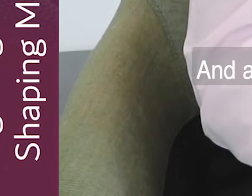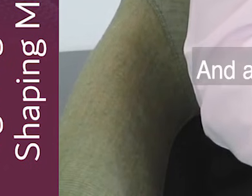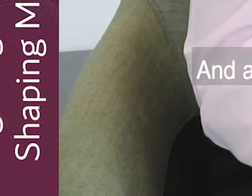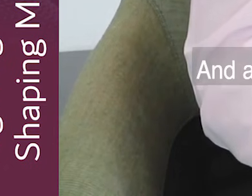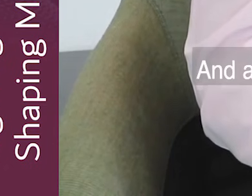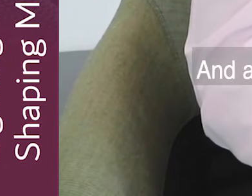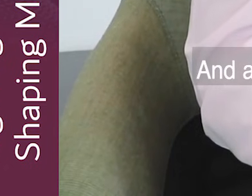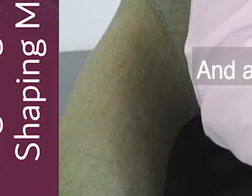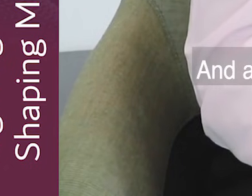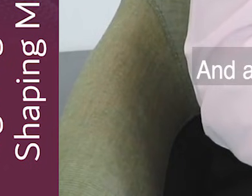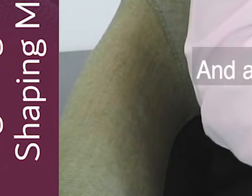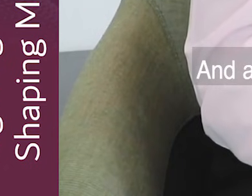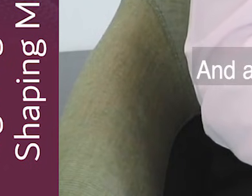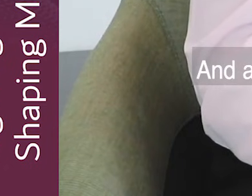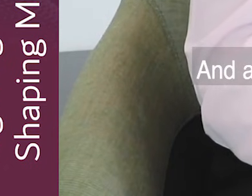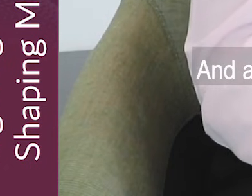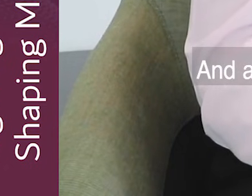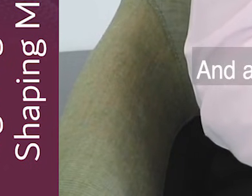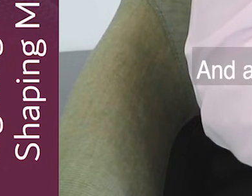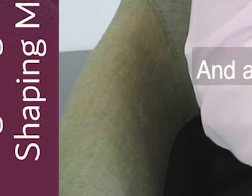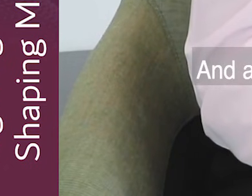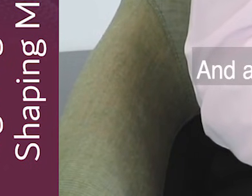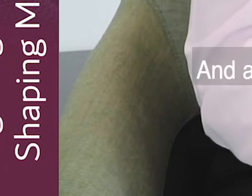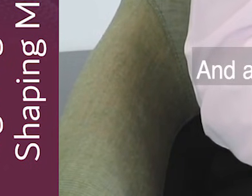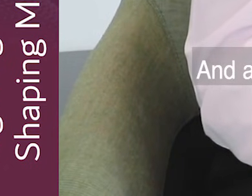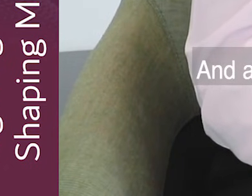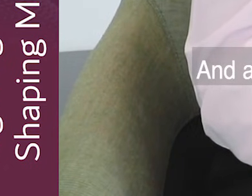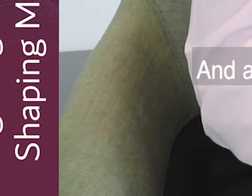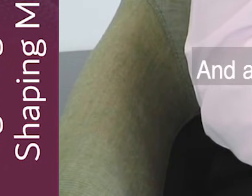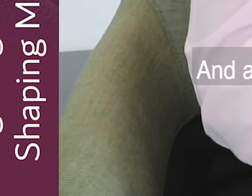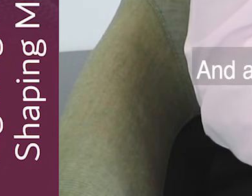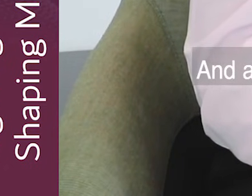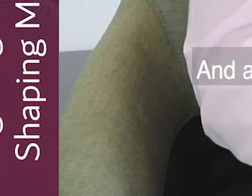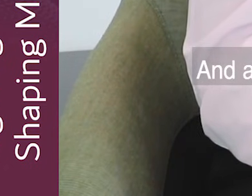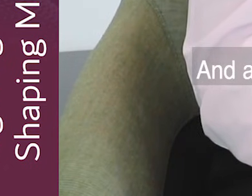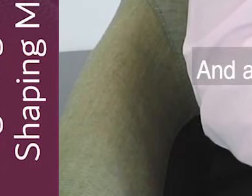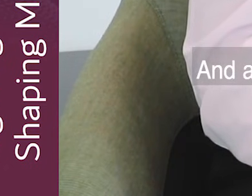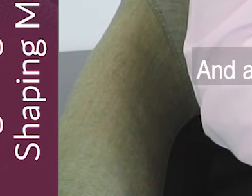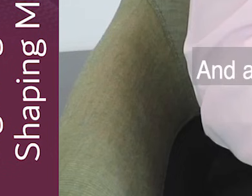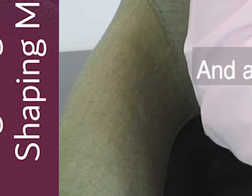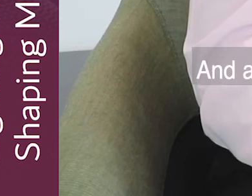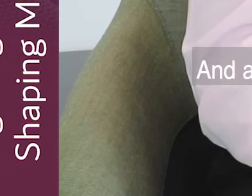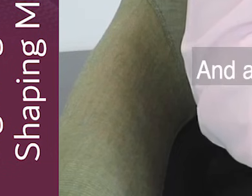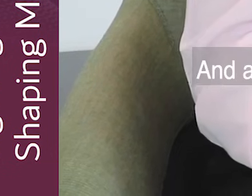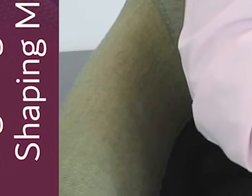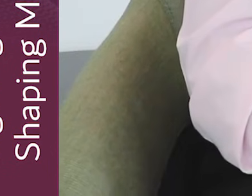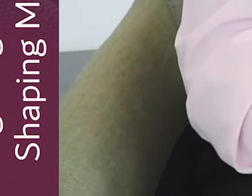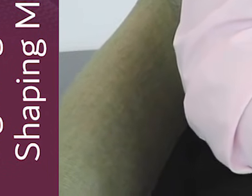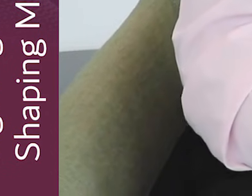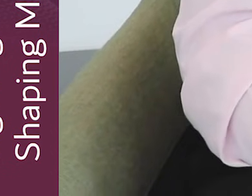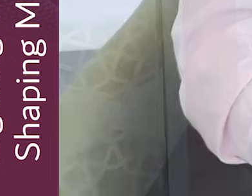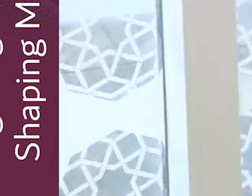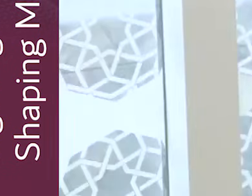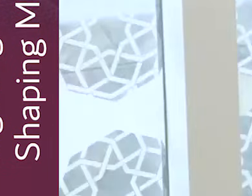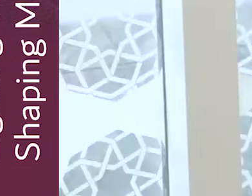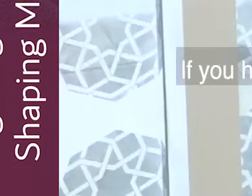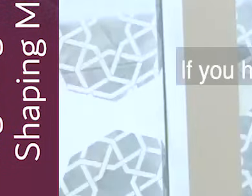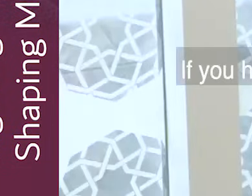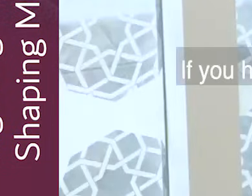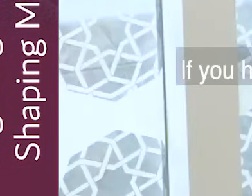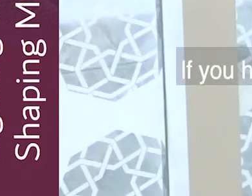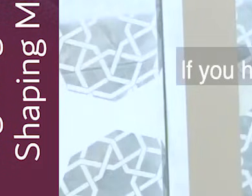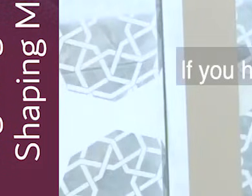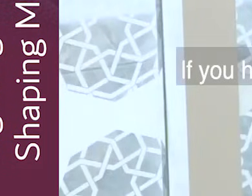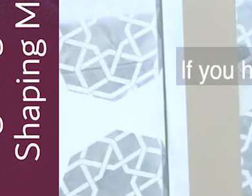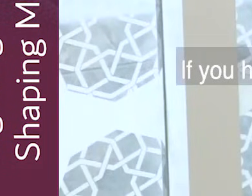University College London, we have seasoned practitioners who have years of experience teaching at the mainstream schools. If you